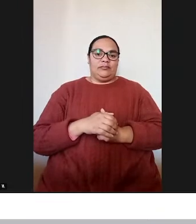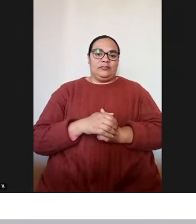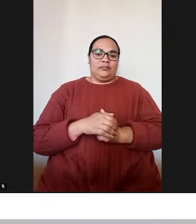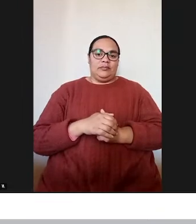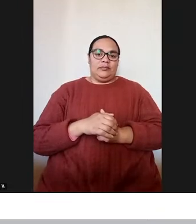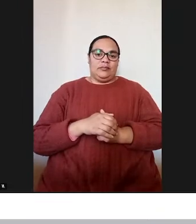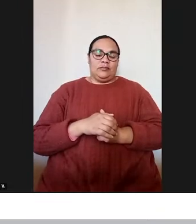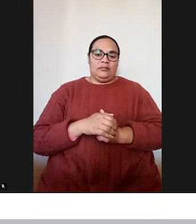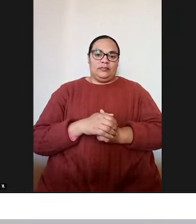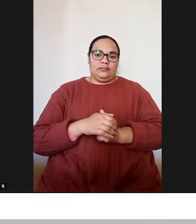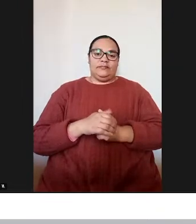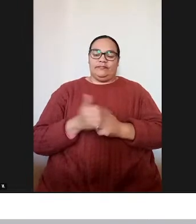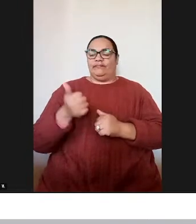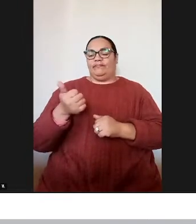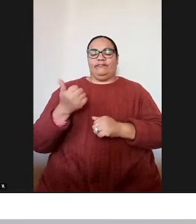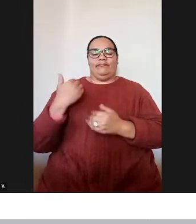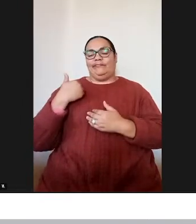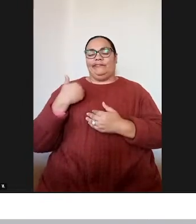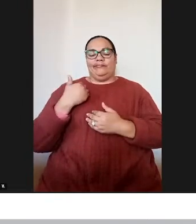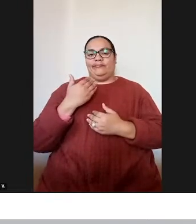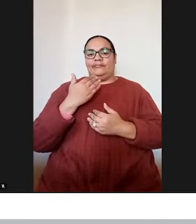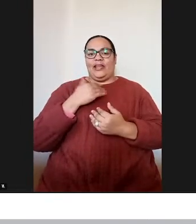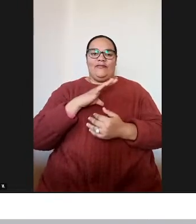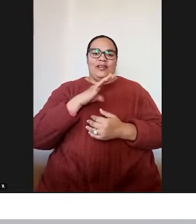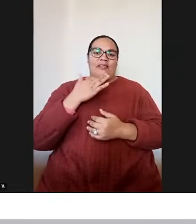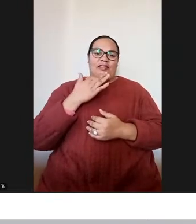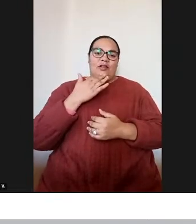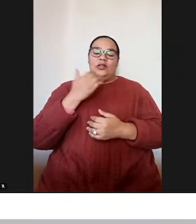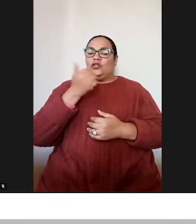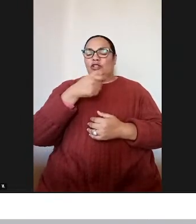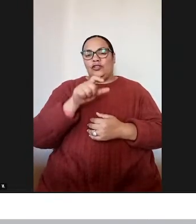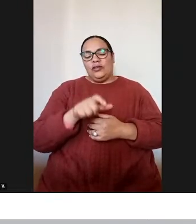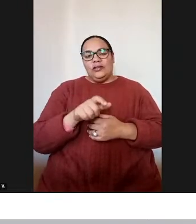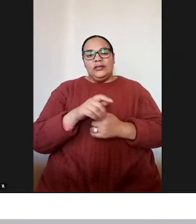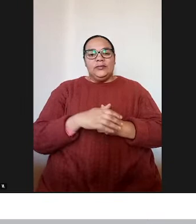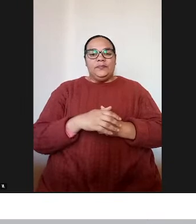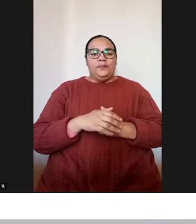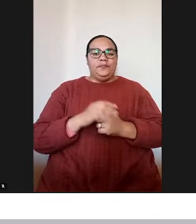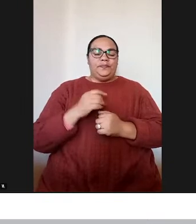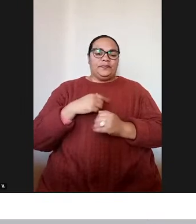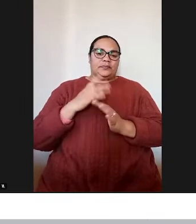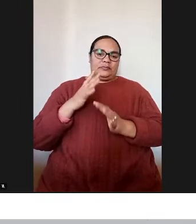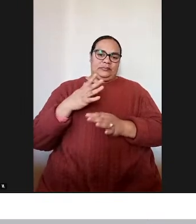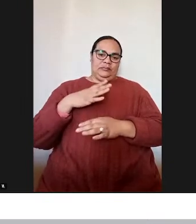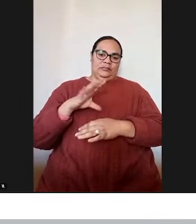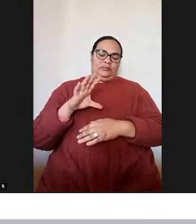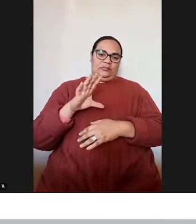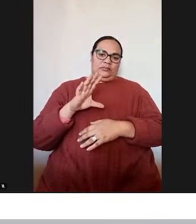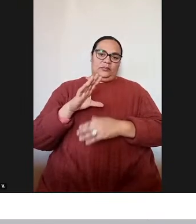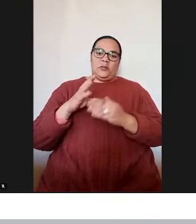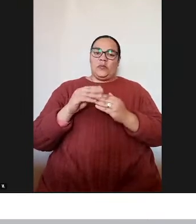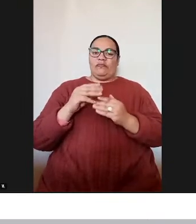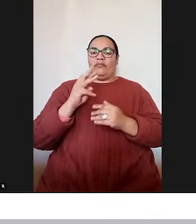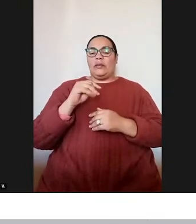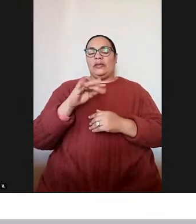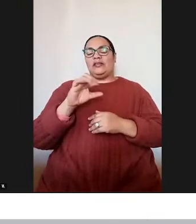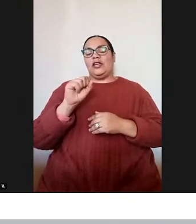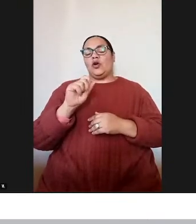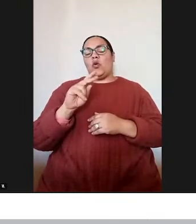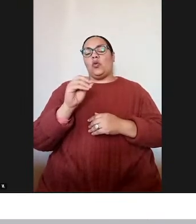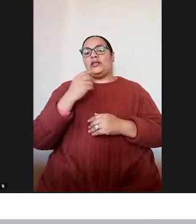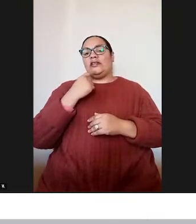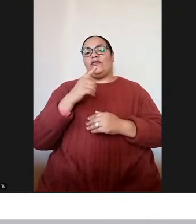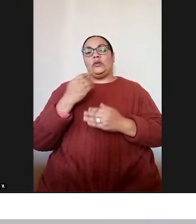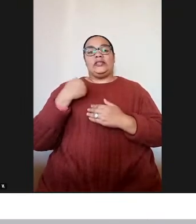I'm covered. Thank you, Chair. Chair, sorry, I just want to Member Maseko said for safety